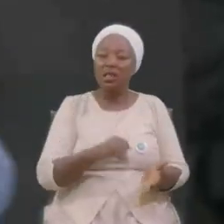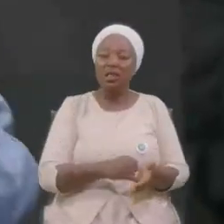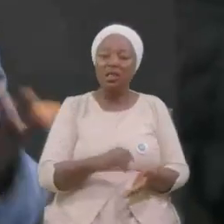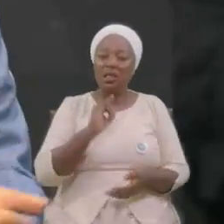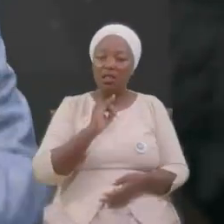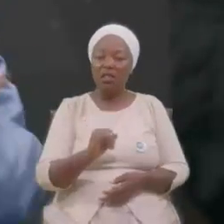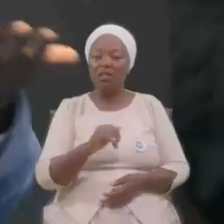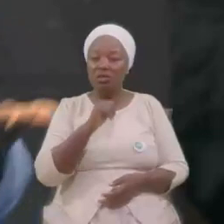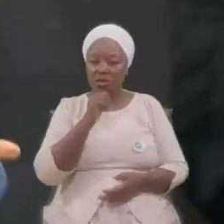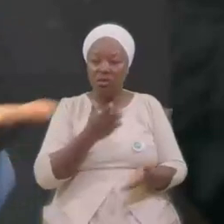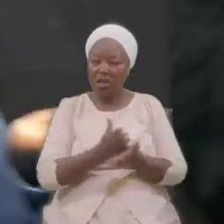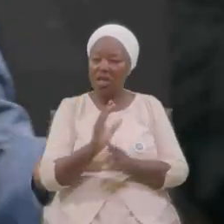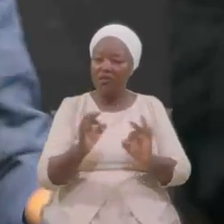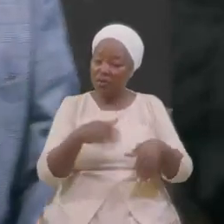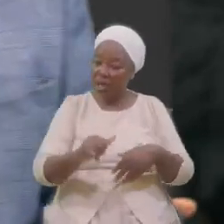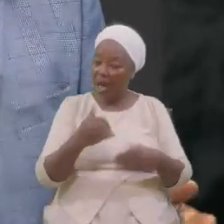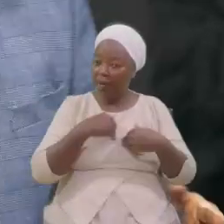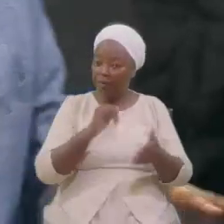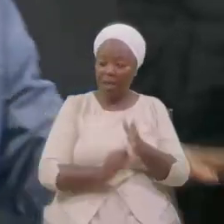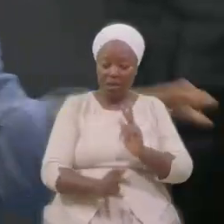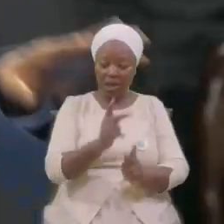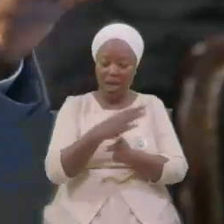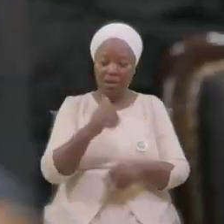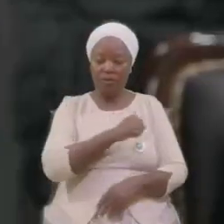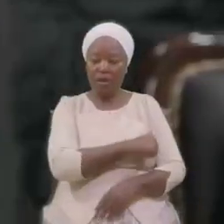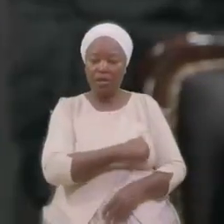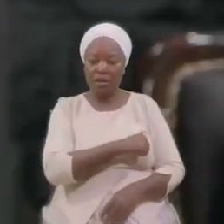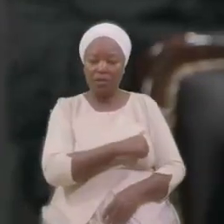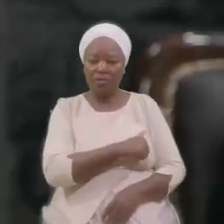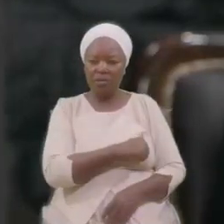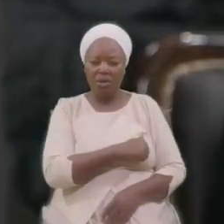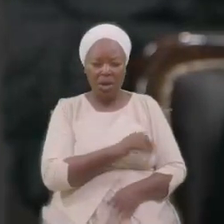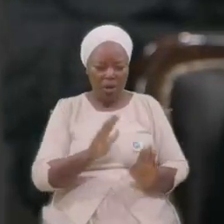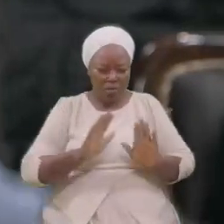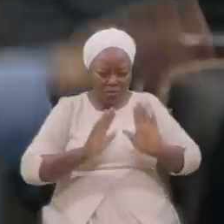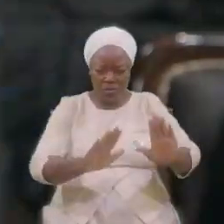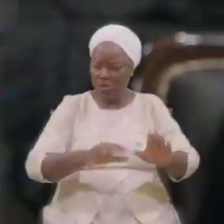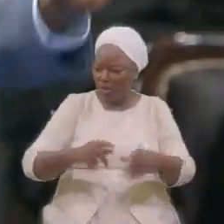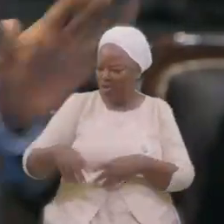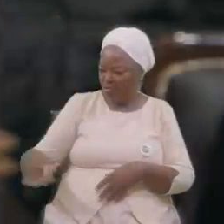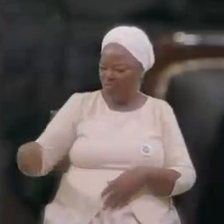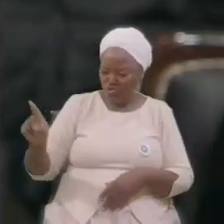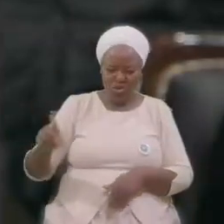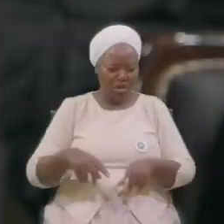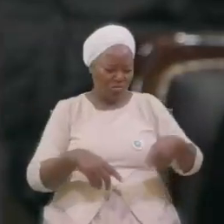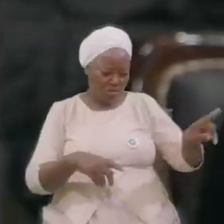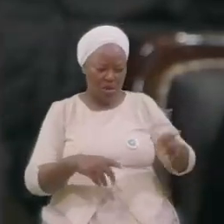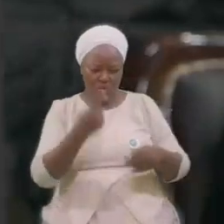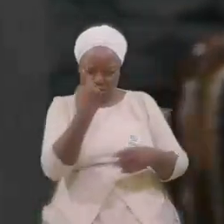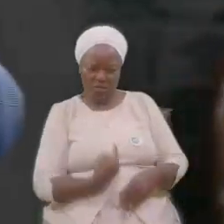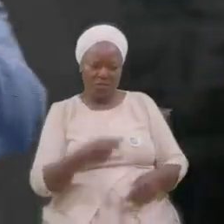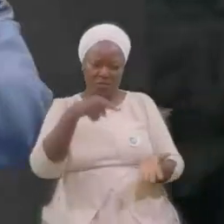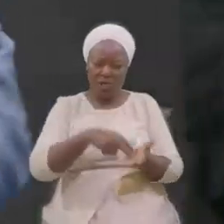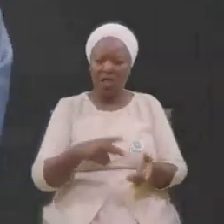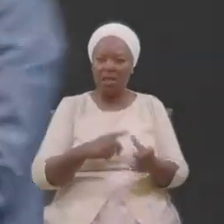have that kind of attitude, push everybody down, push everybody away,